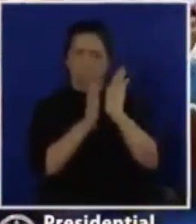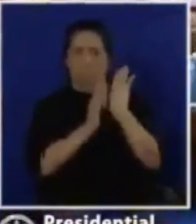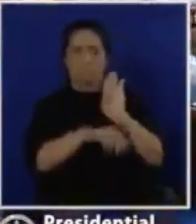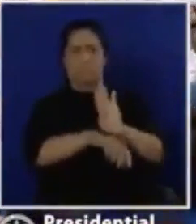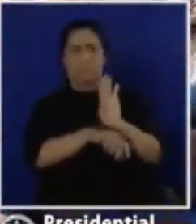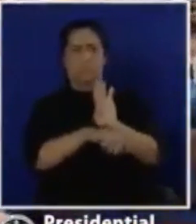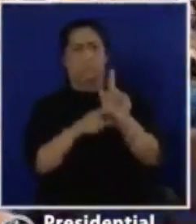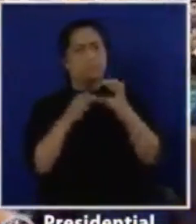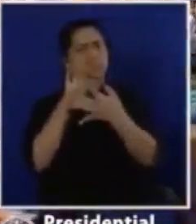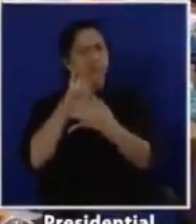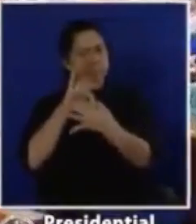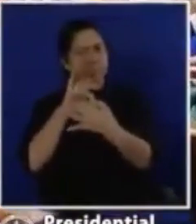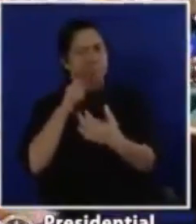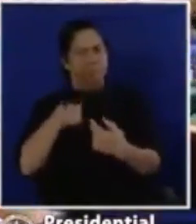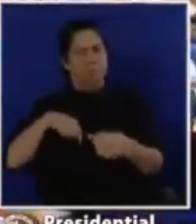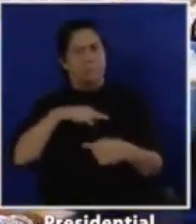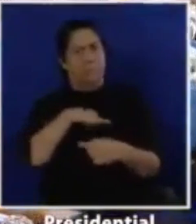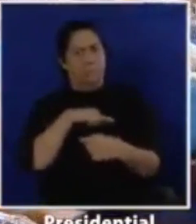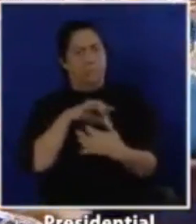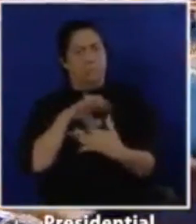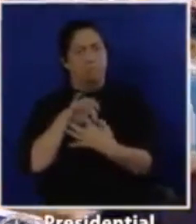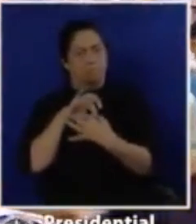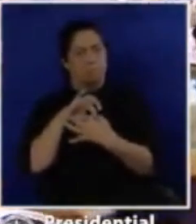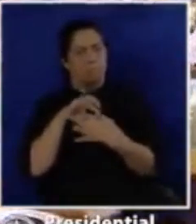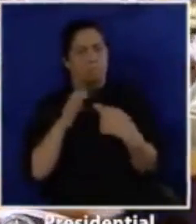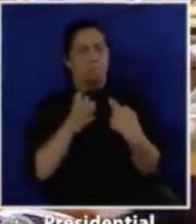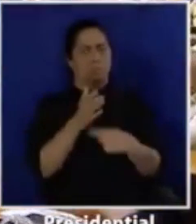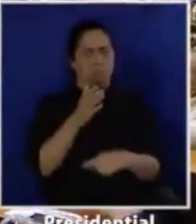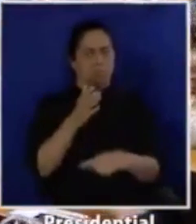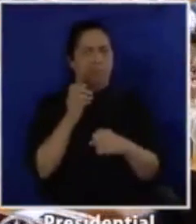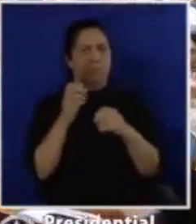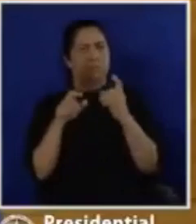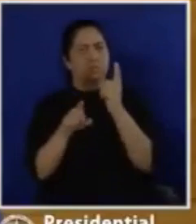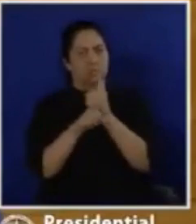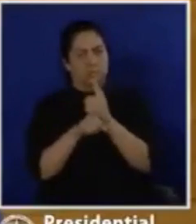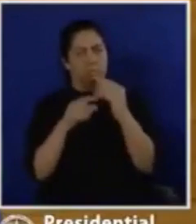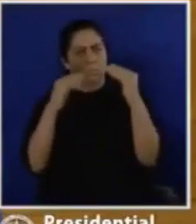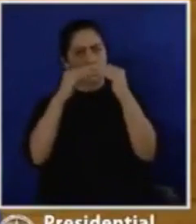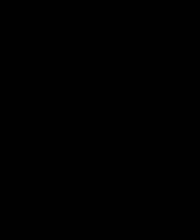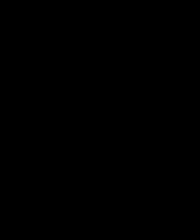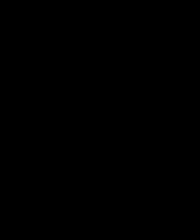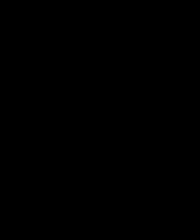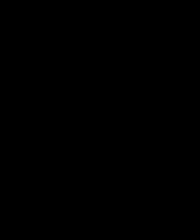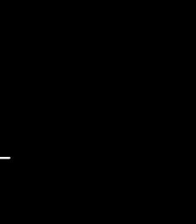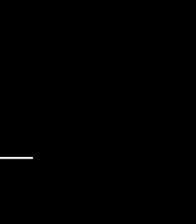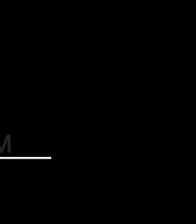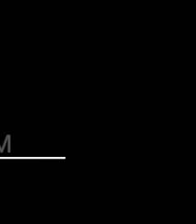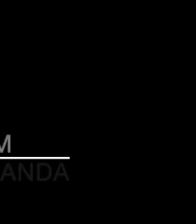to cooperate with us in charging a fair price.